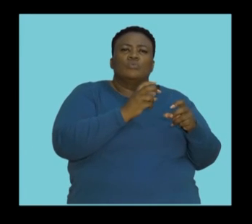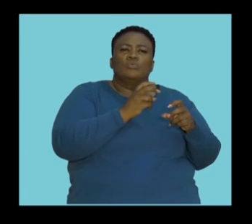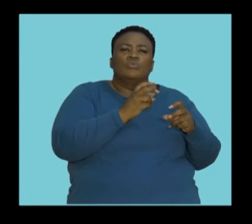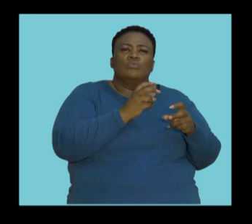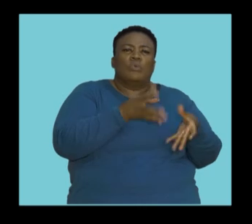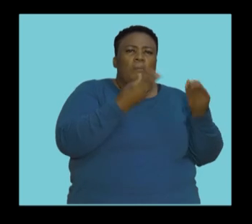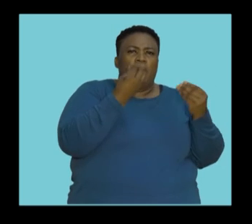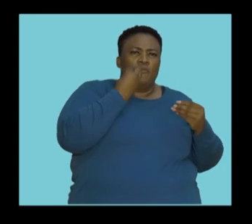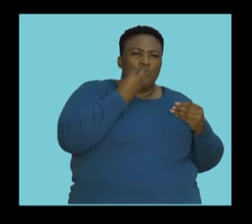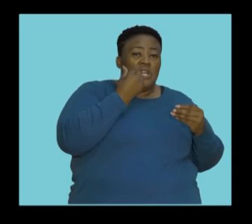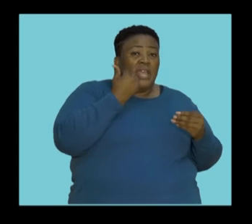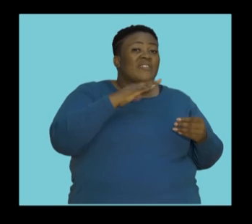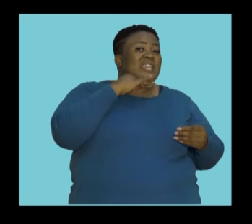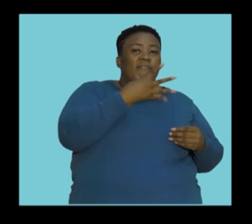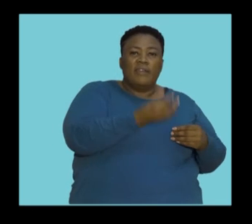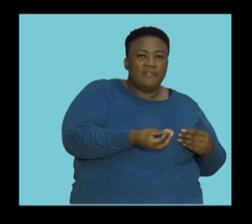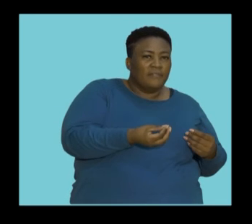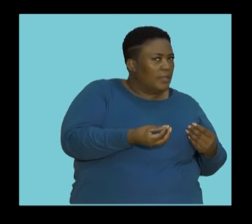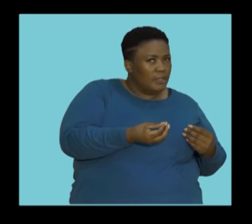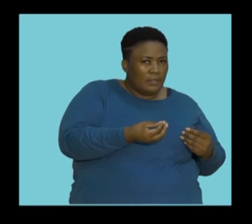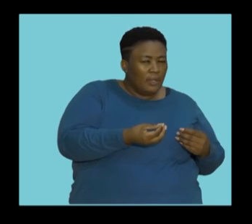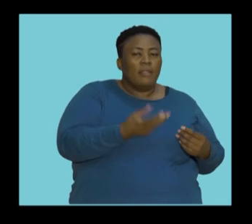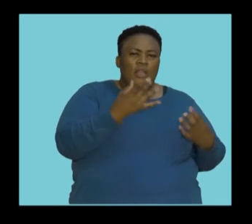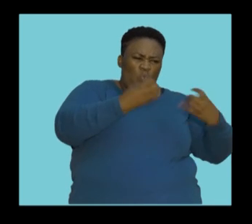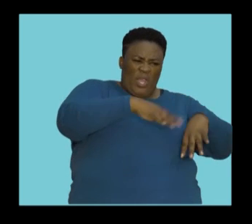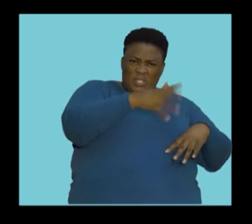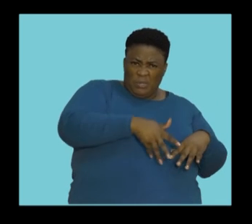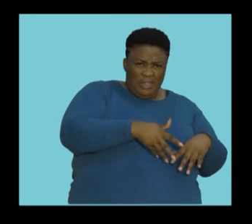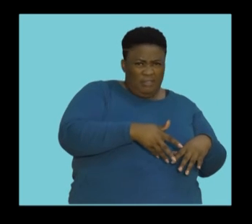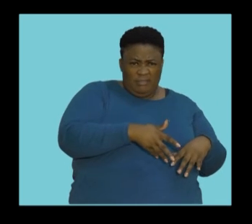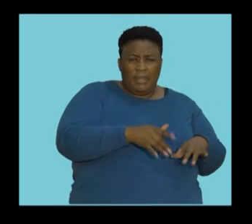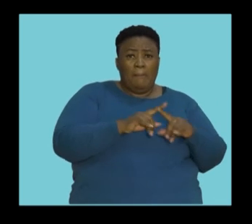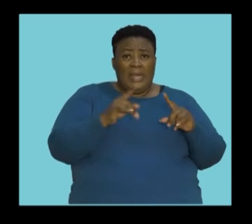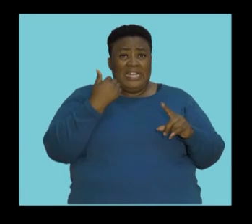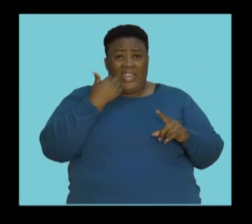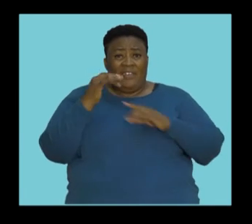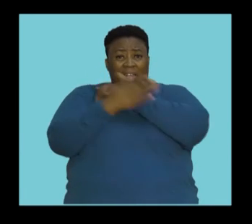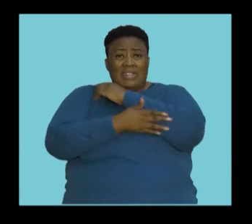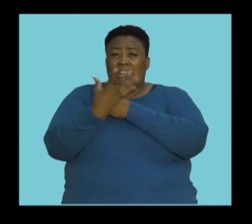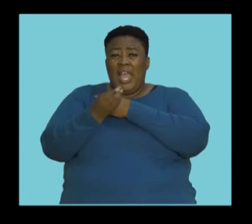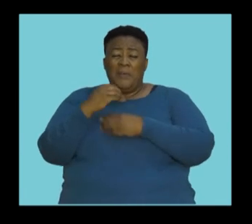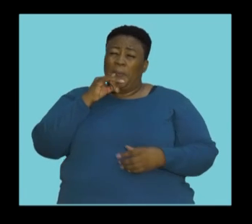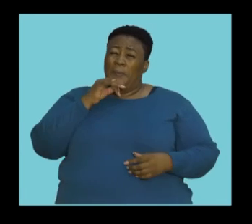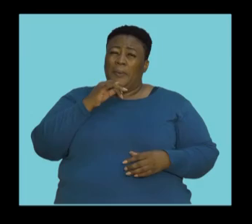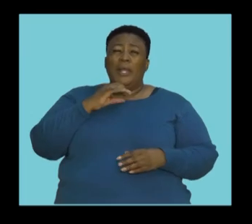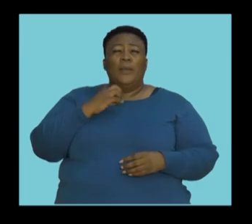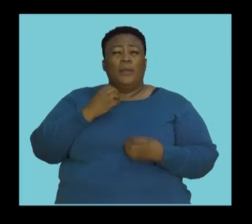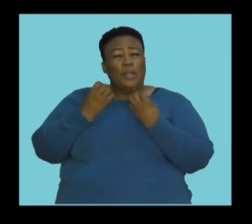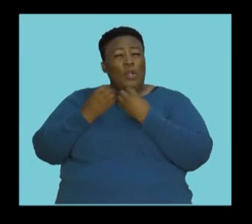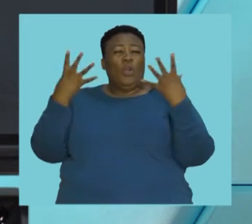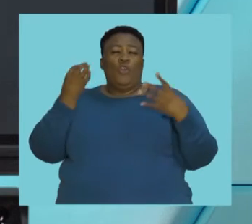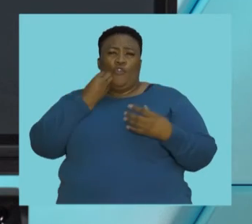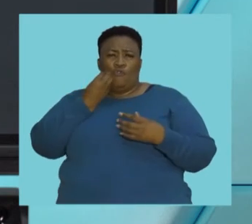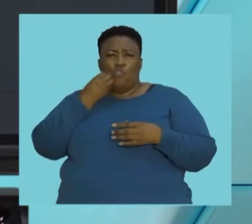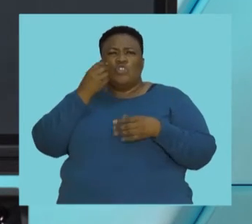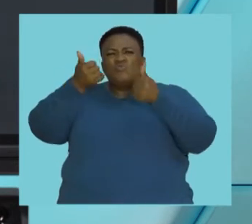is significantly less. So if you don't have enough, you're not going to waste. However, on the contrary, if a country has a lot of food